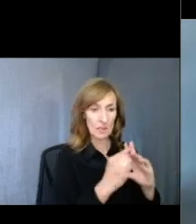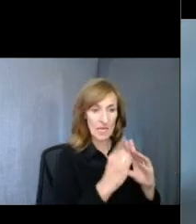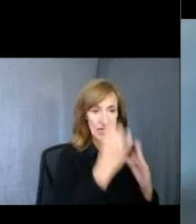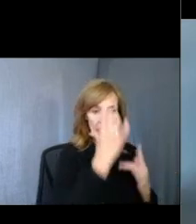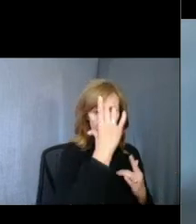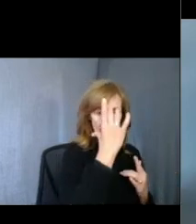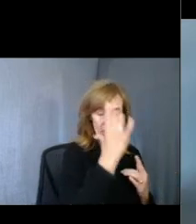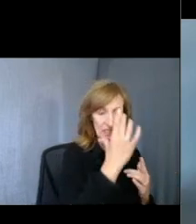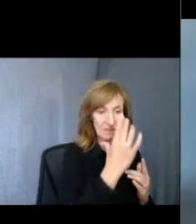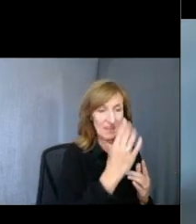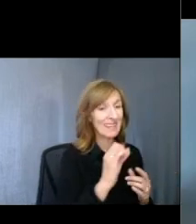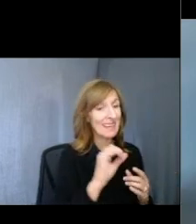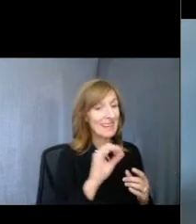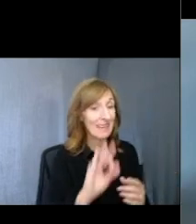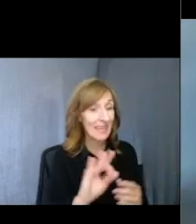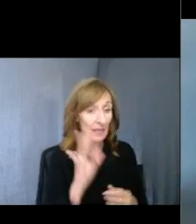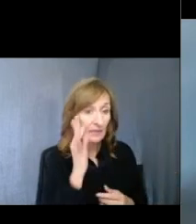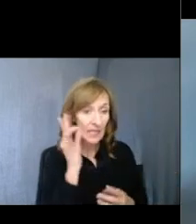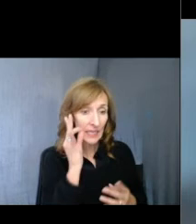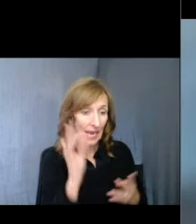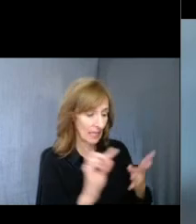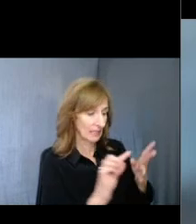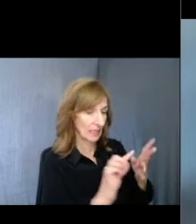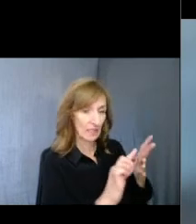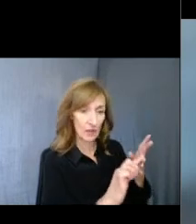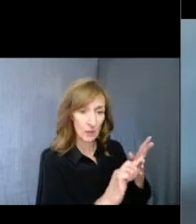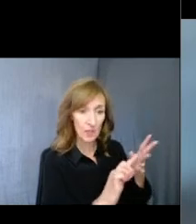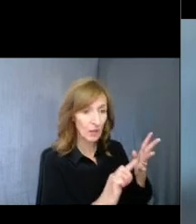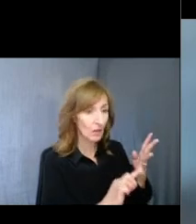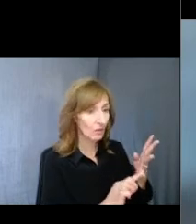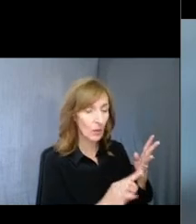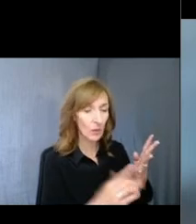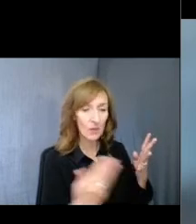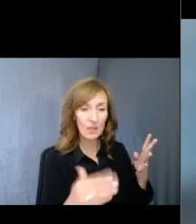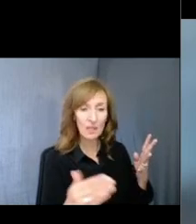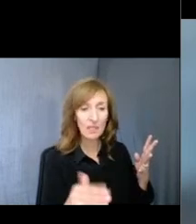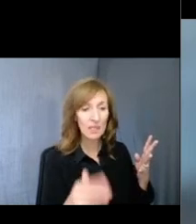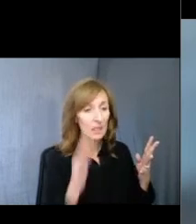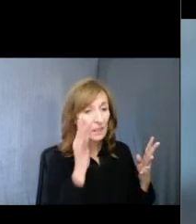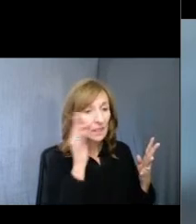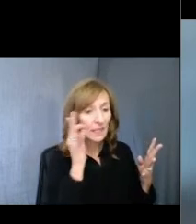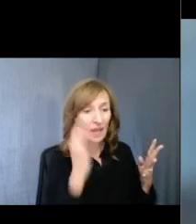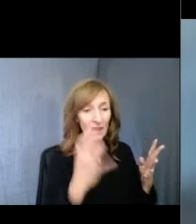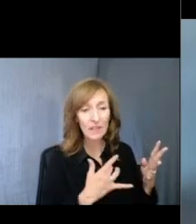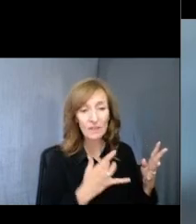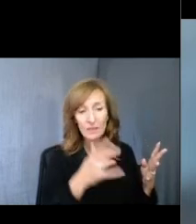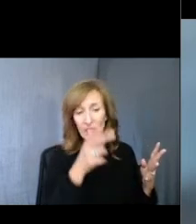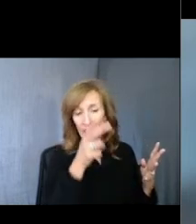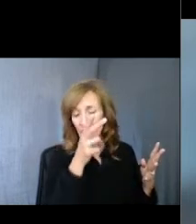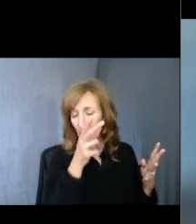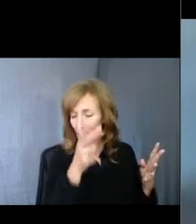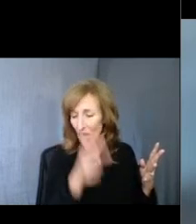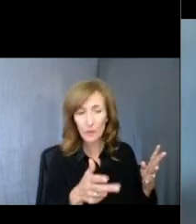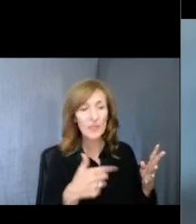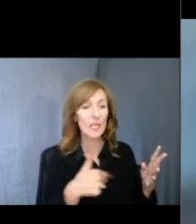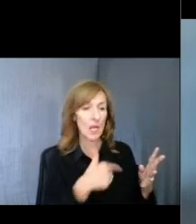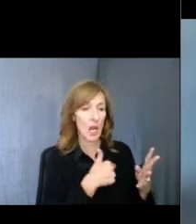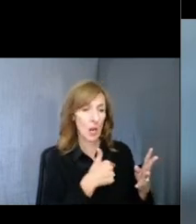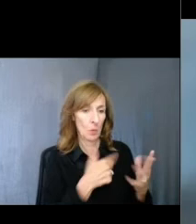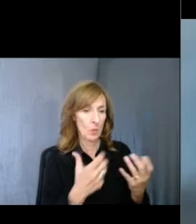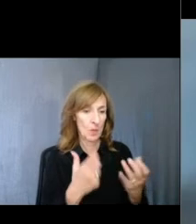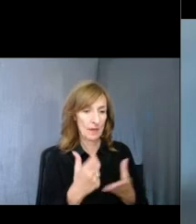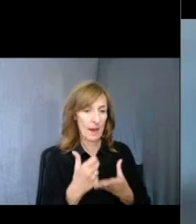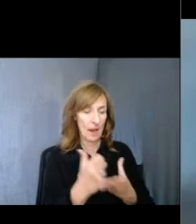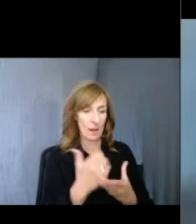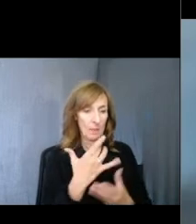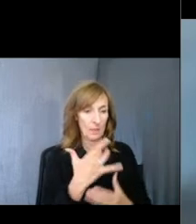3 or stage 4, they're feeling lousy, and we're often doing things to make them feel better. Diet will slow progression, and